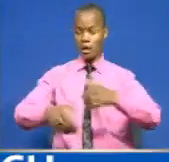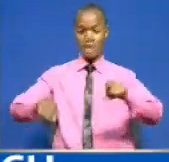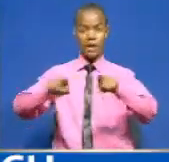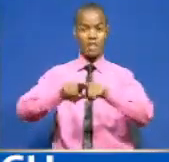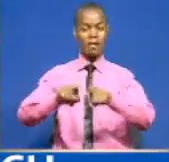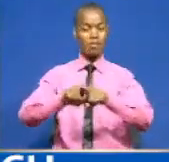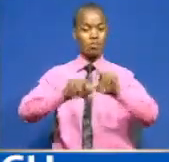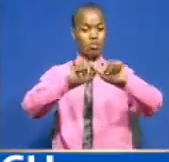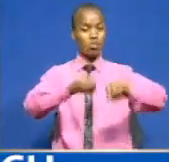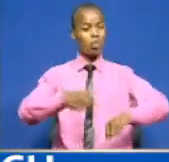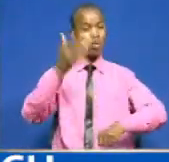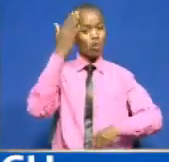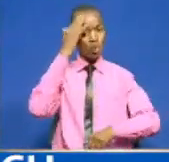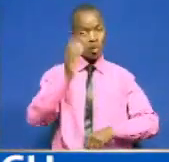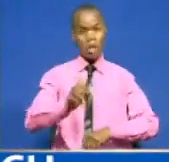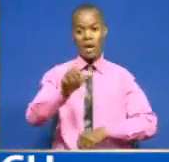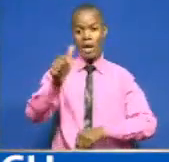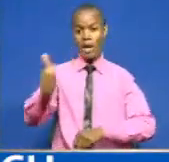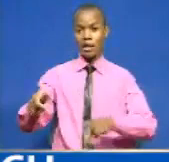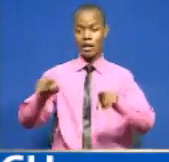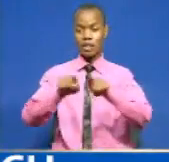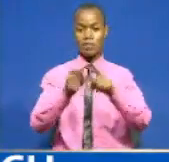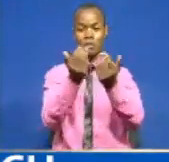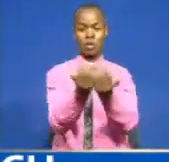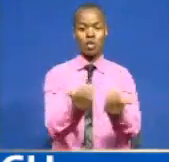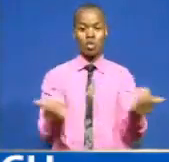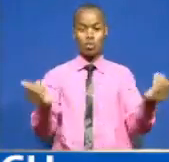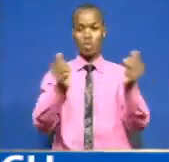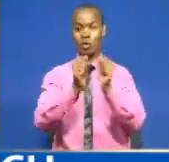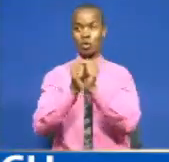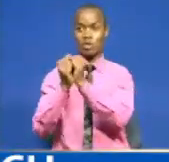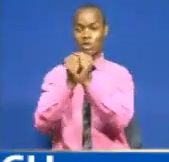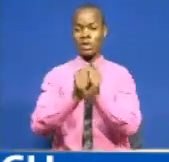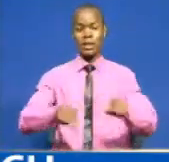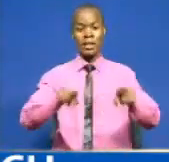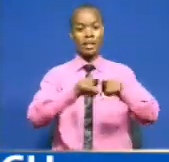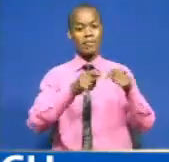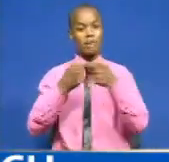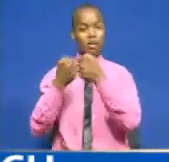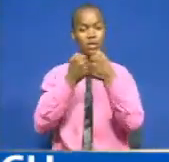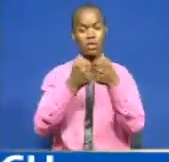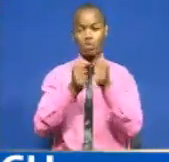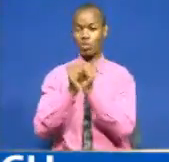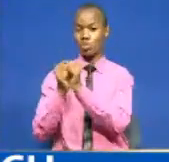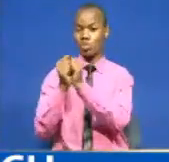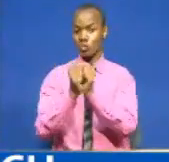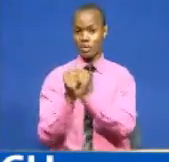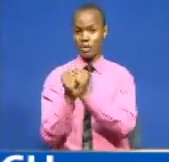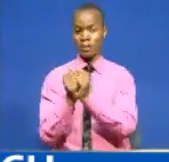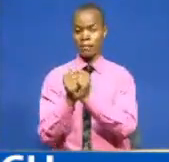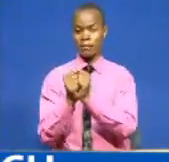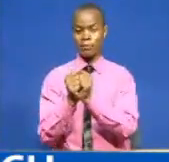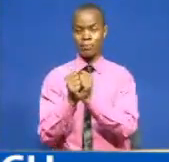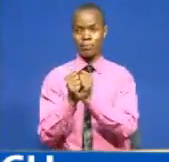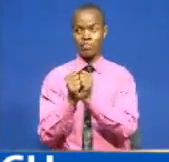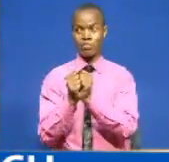another, you get to have your children together, you get to struggle together through life.